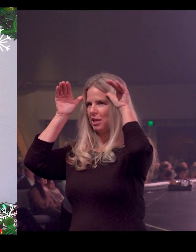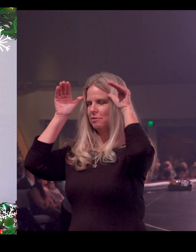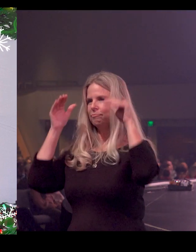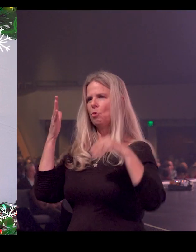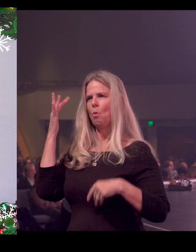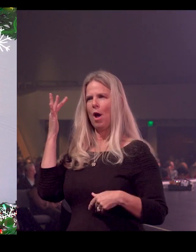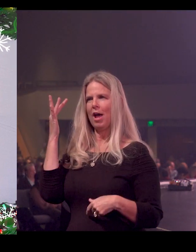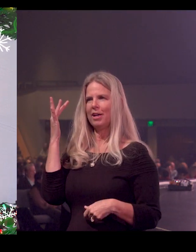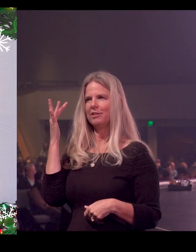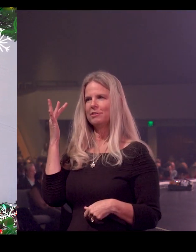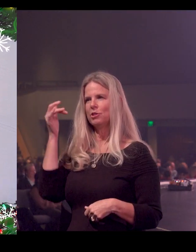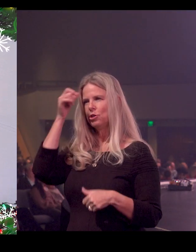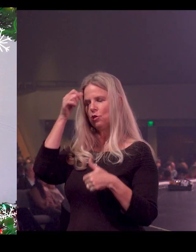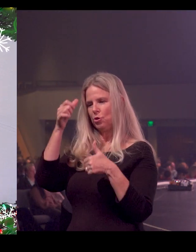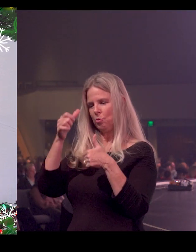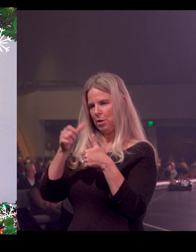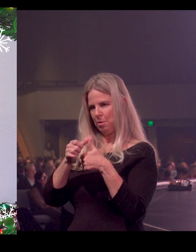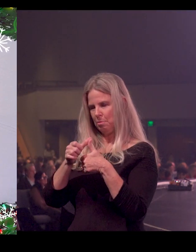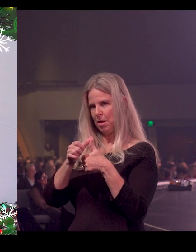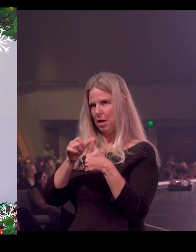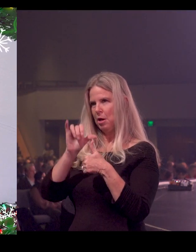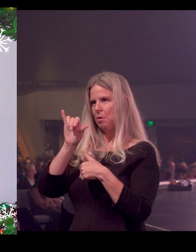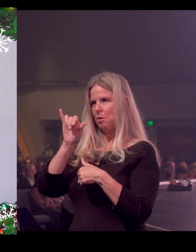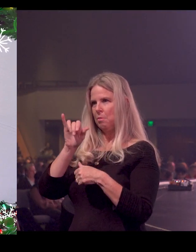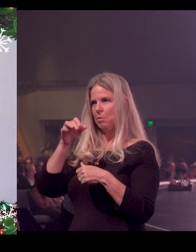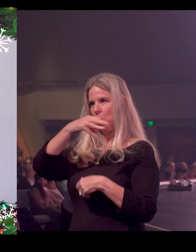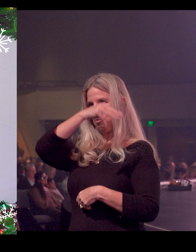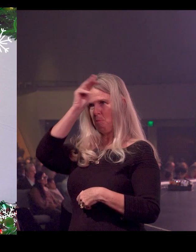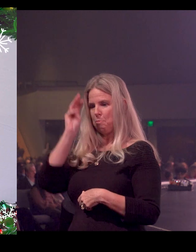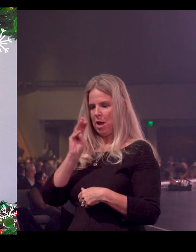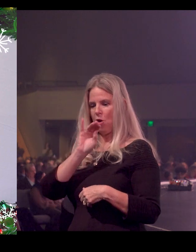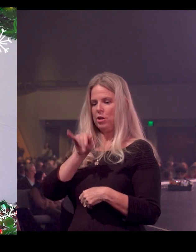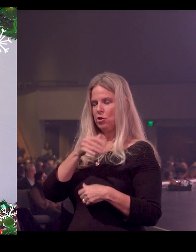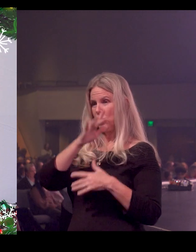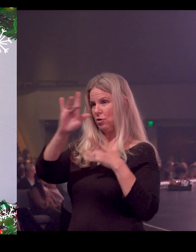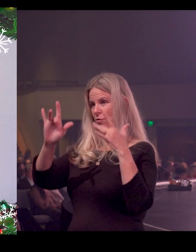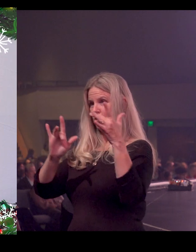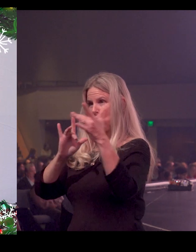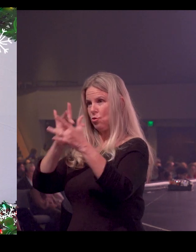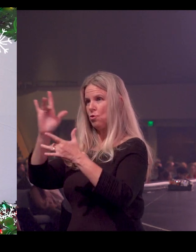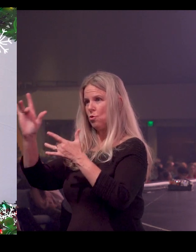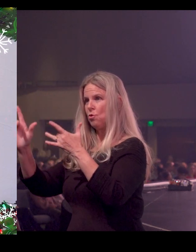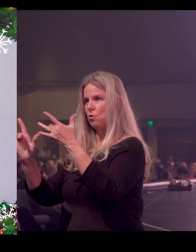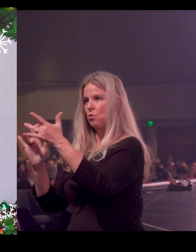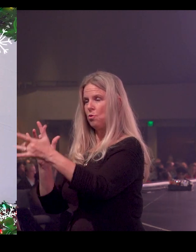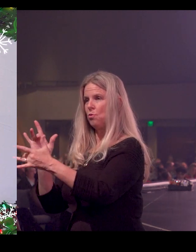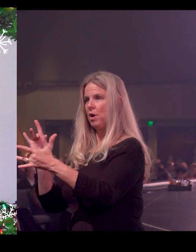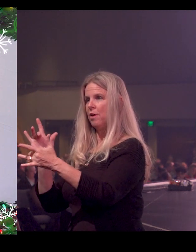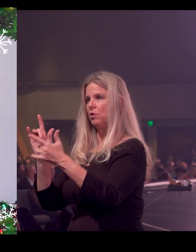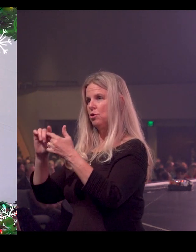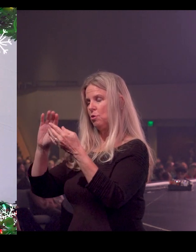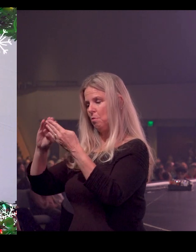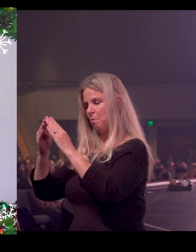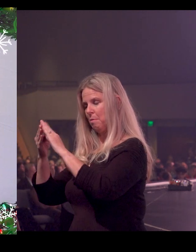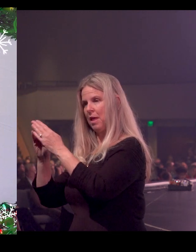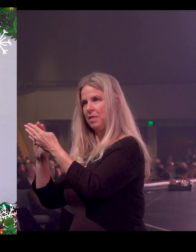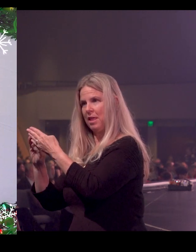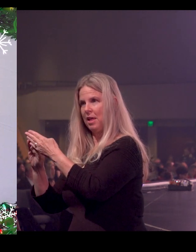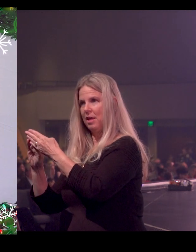from Nazareth to Bethlehem to get to this stable? And do you remember how long that journey was? 70